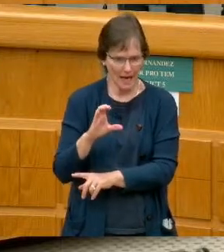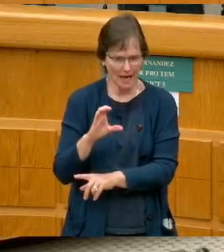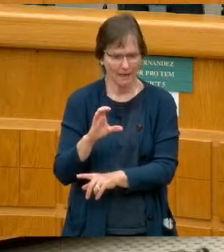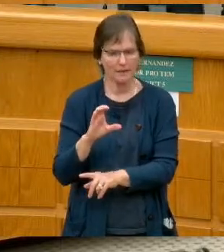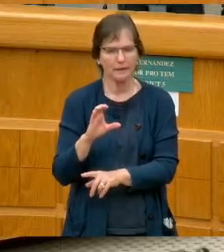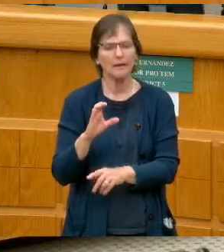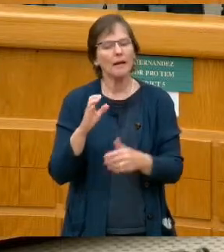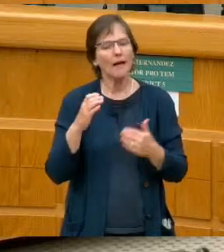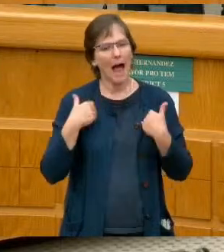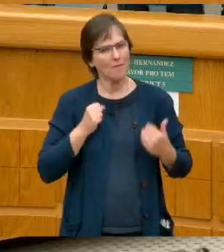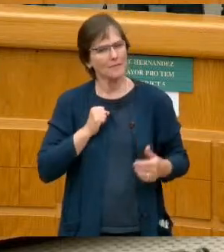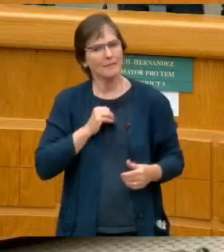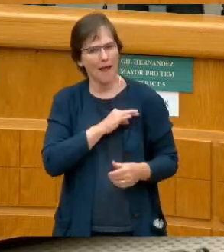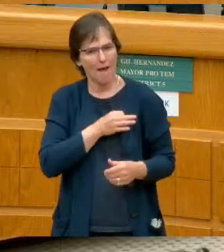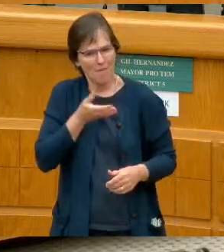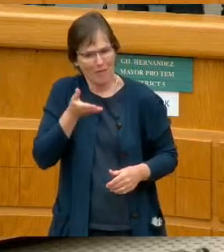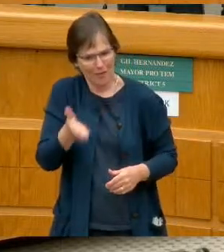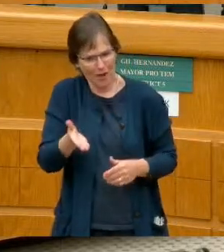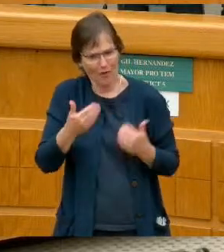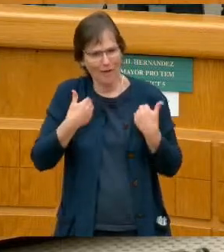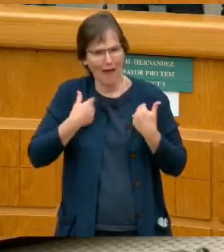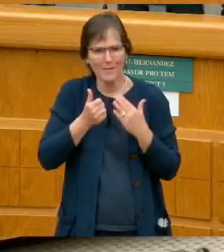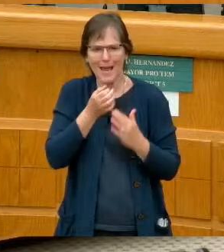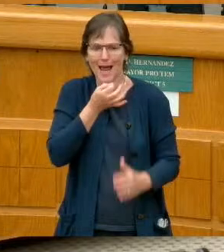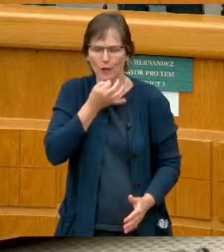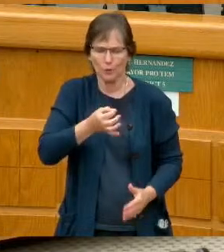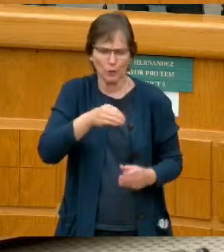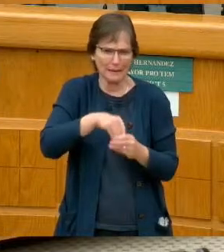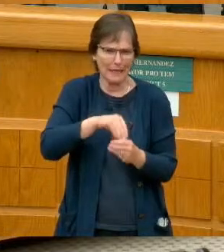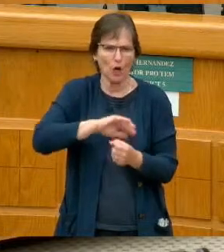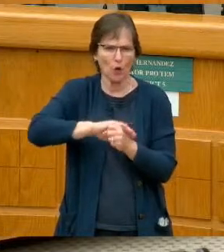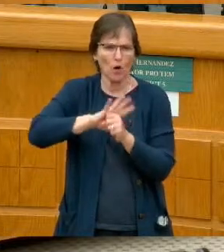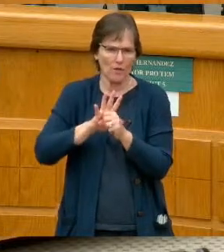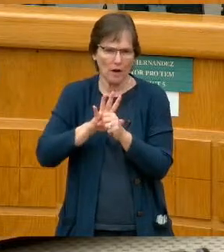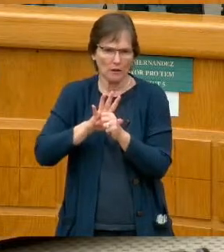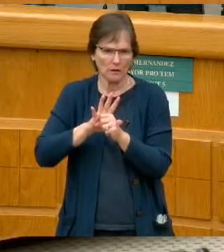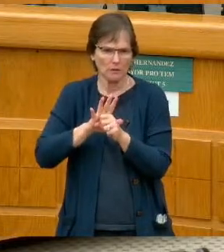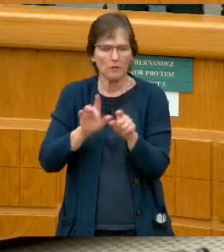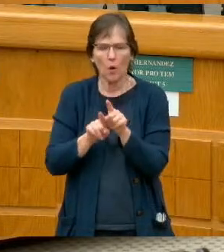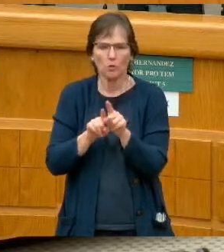experts and has assisted over 35 patients through telemedicine.